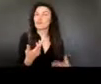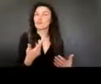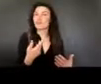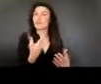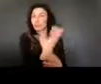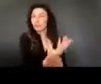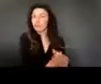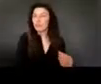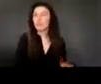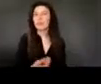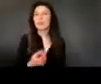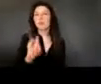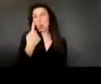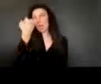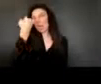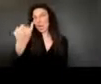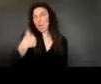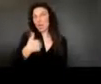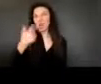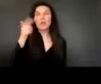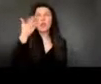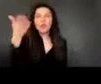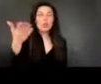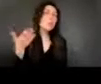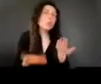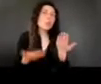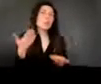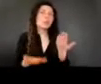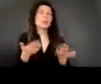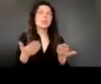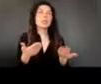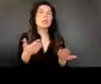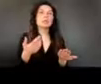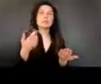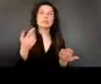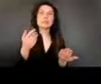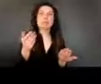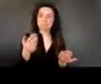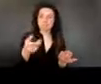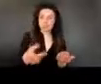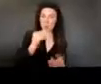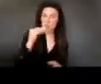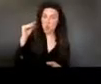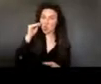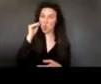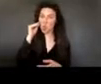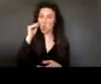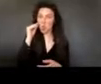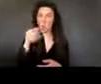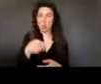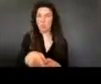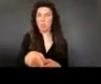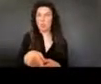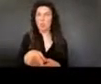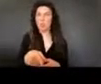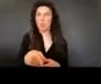looking at different types of sites where it's the home space hasn't been replaced with nature or hasn't